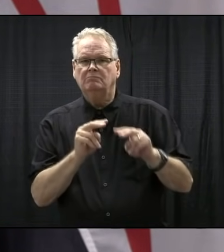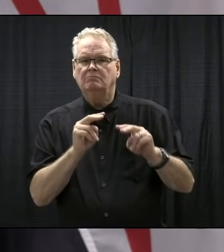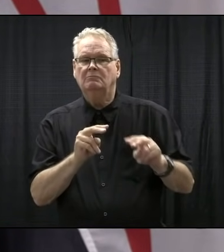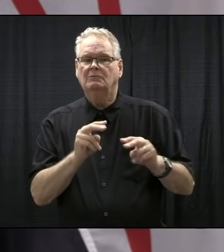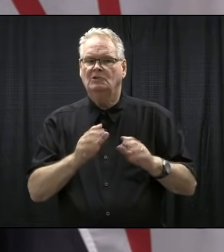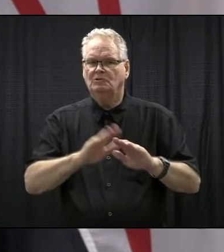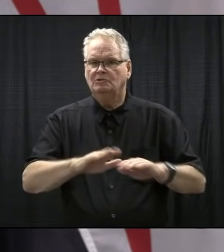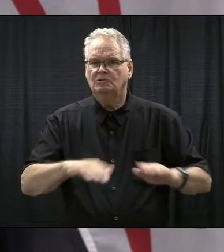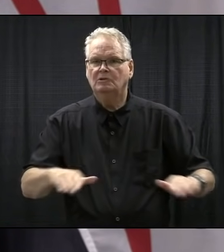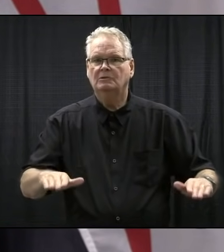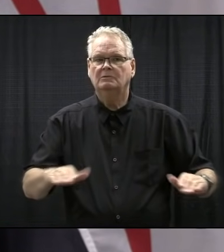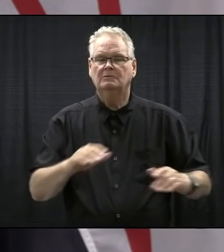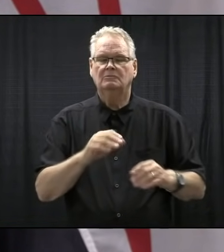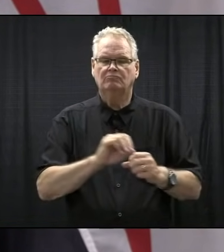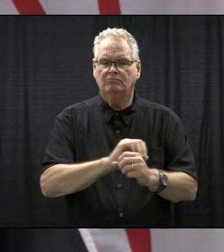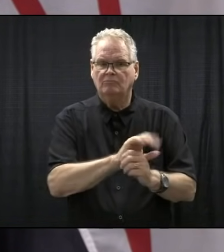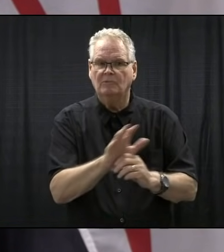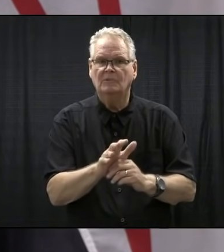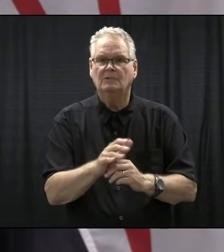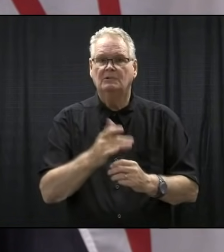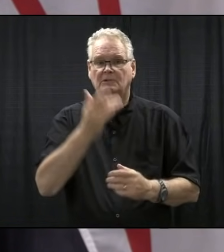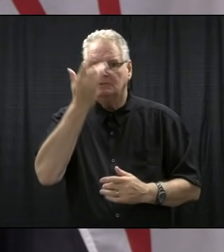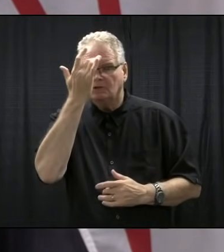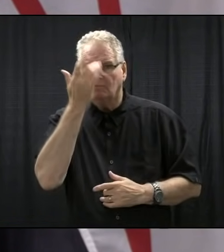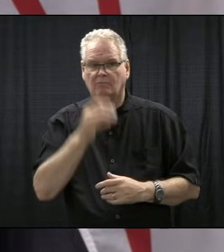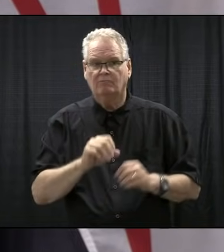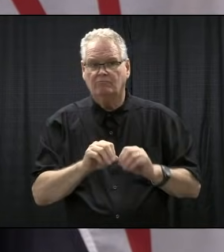for schools, we will not hesitate to pivot